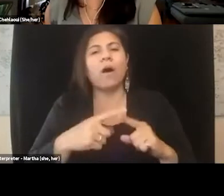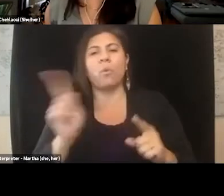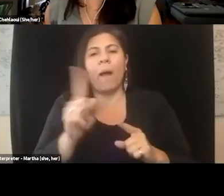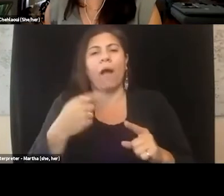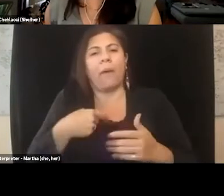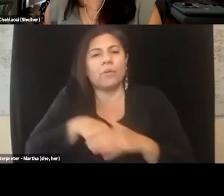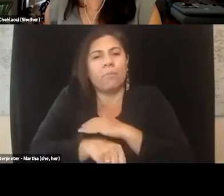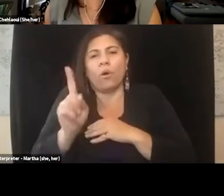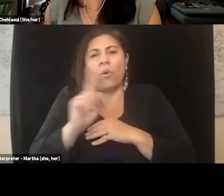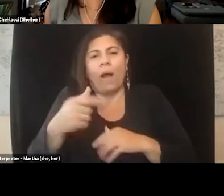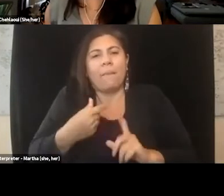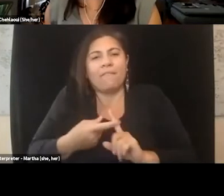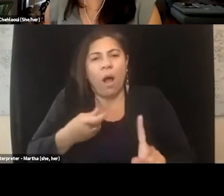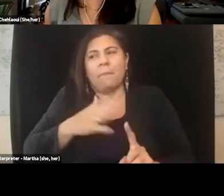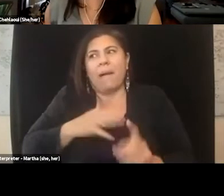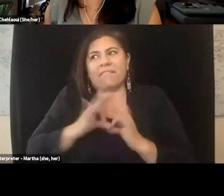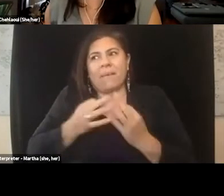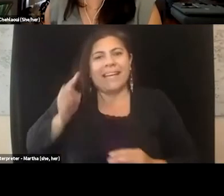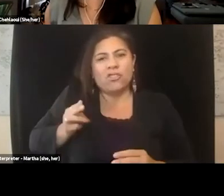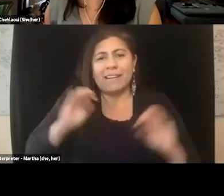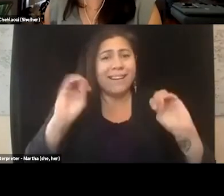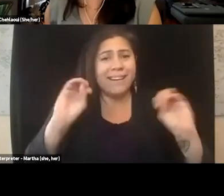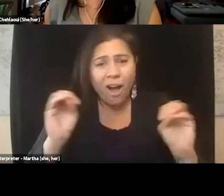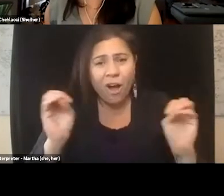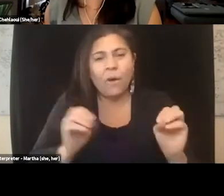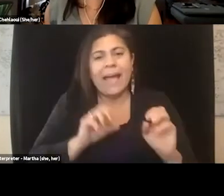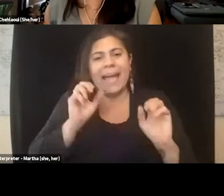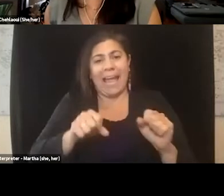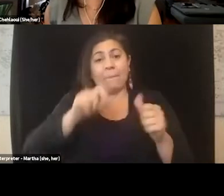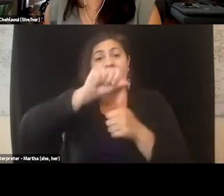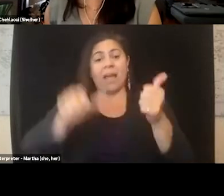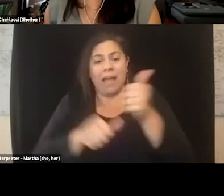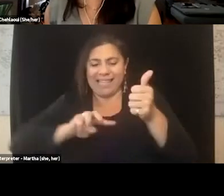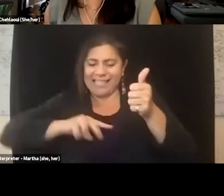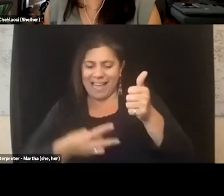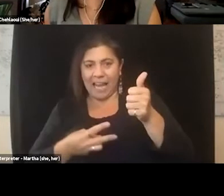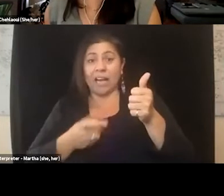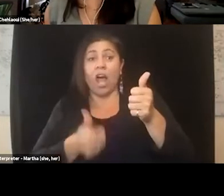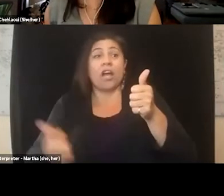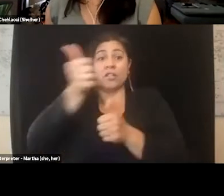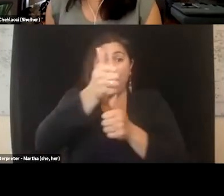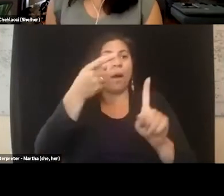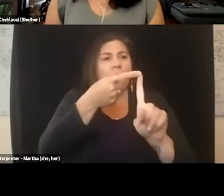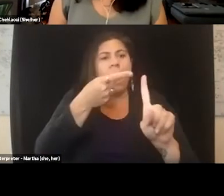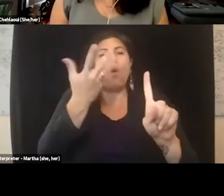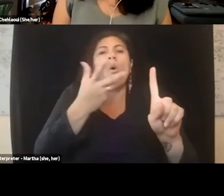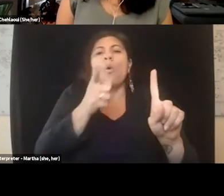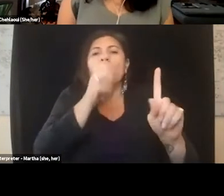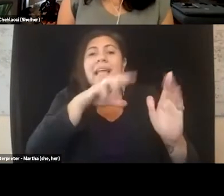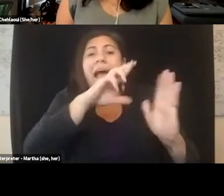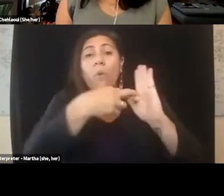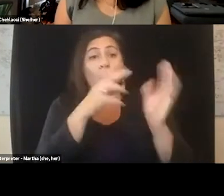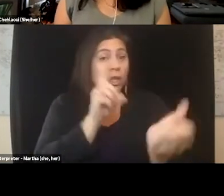diverse background is secondary to what it is that we are doing. And that's how we create equity for ourselves. And that's how writers and other